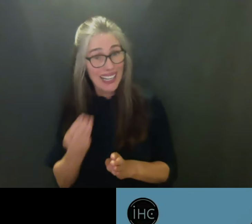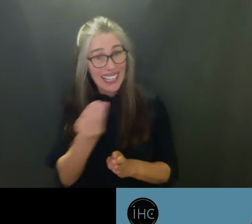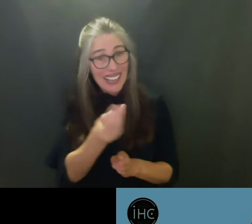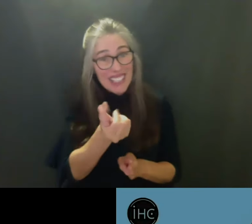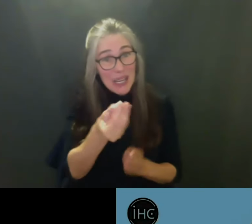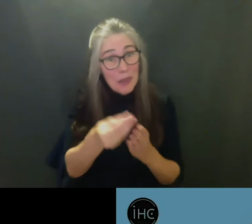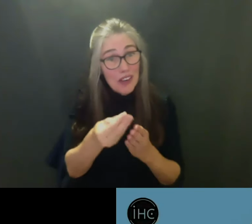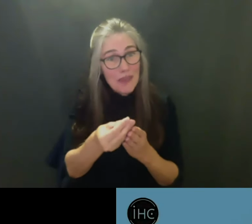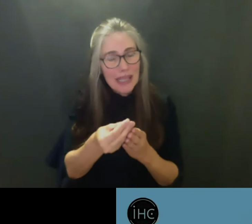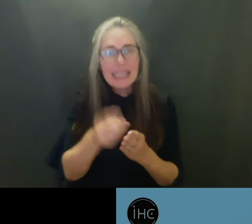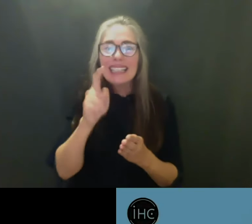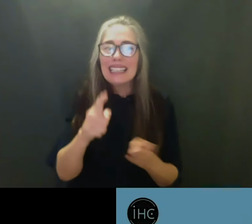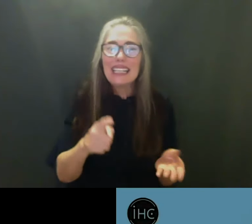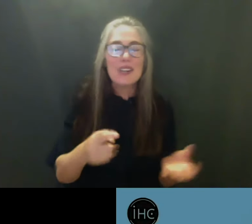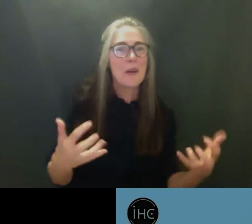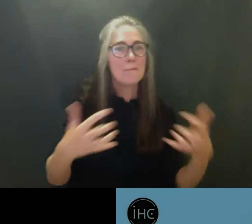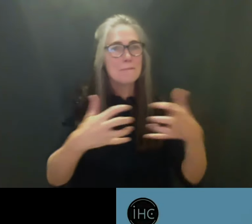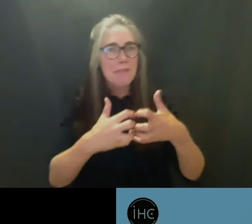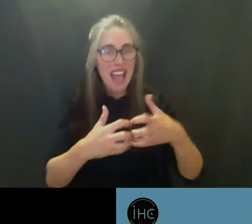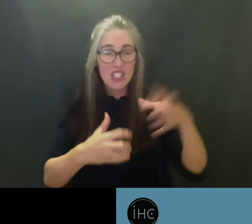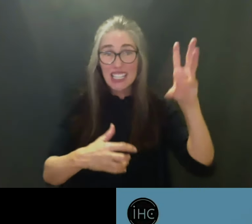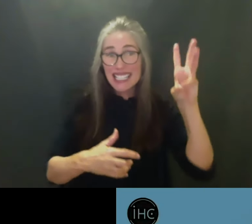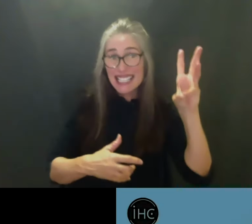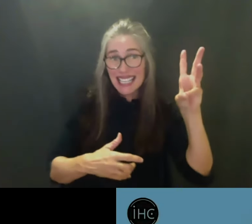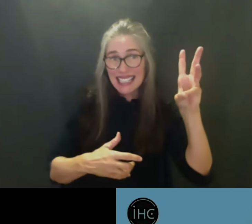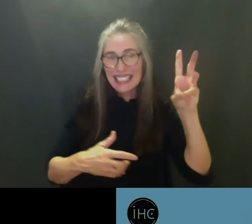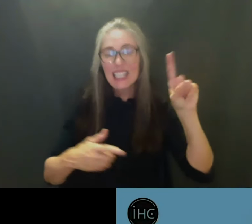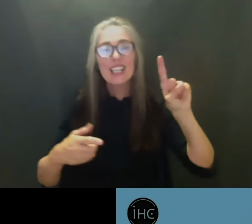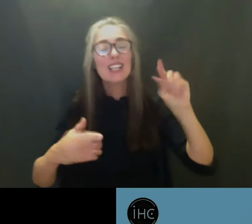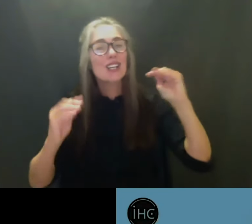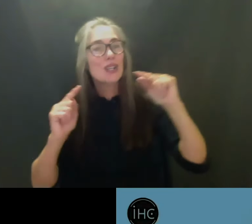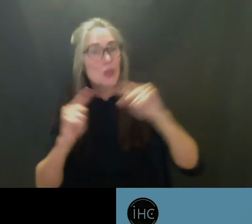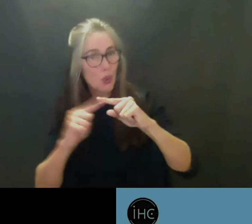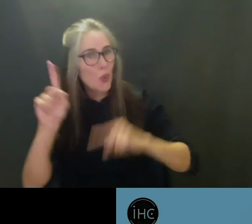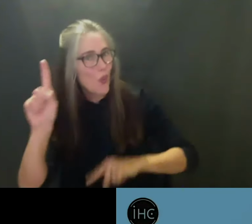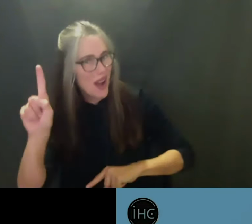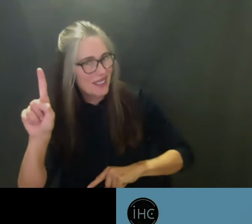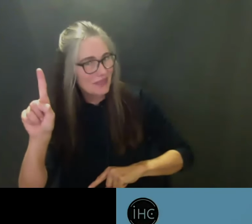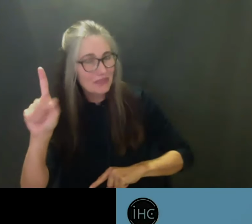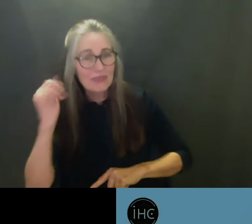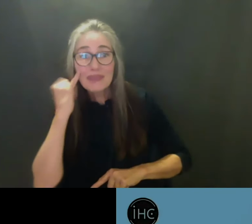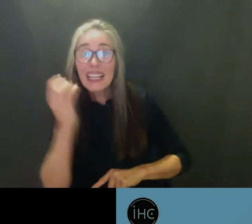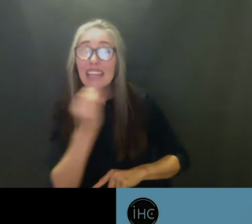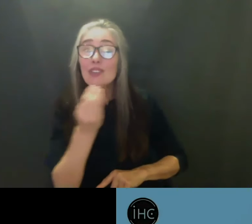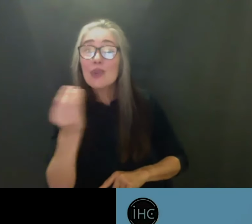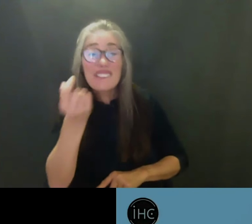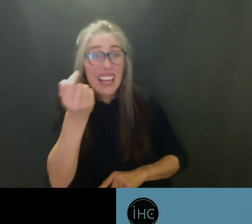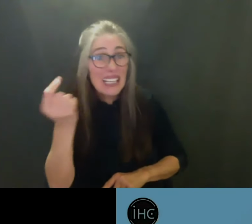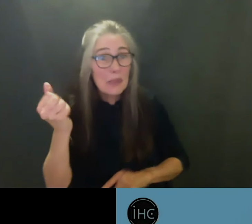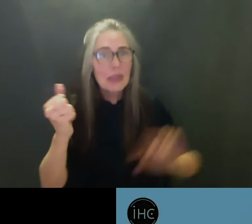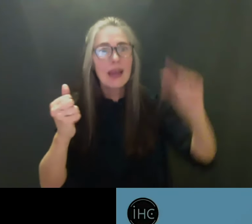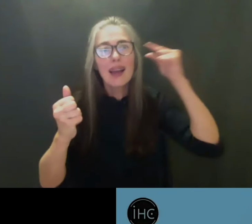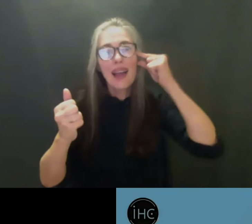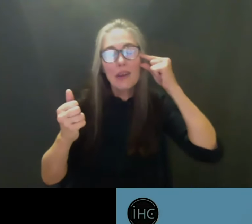talk to many, many people who can contribute a little bit, because then the government would multiply that by six. And so